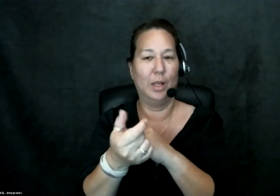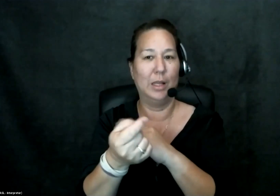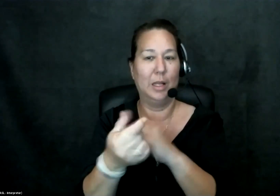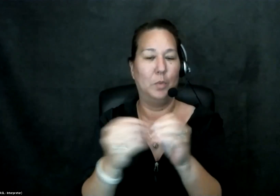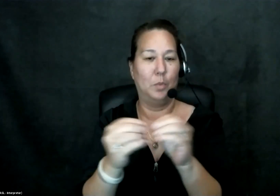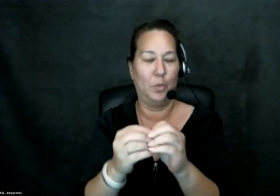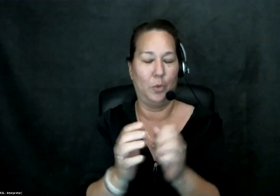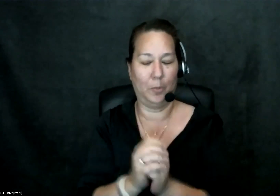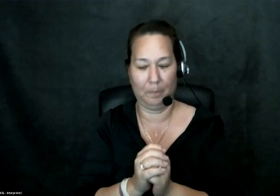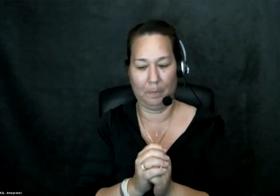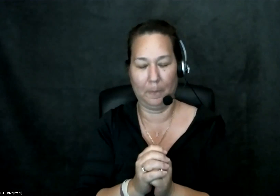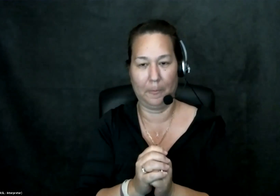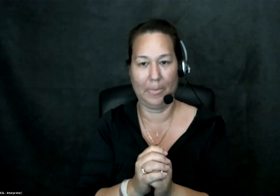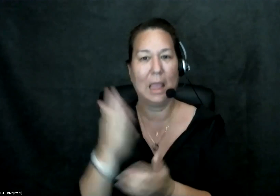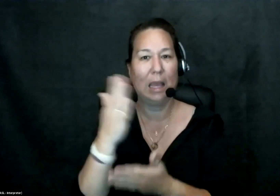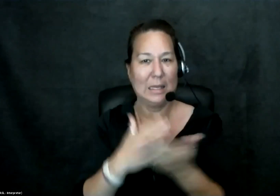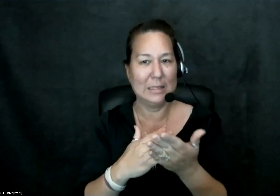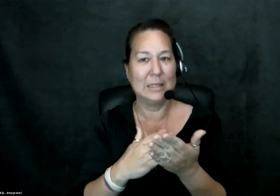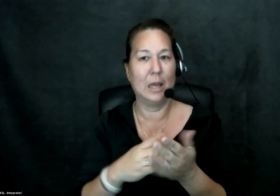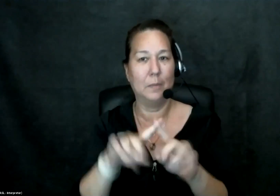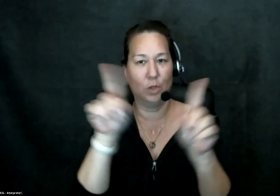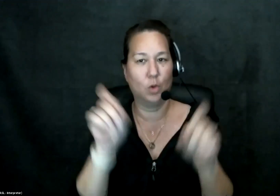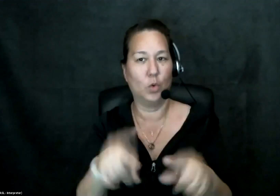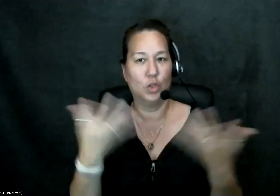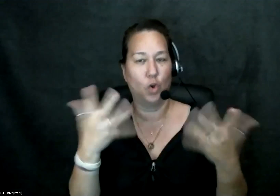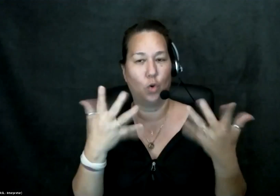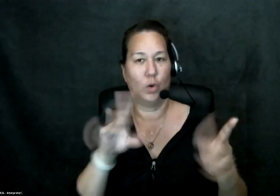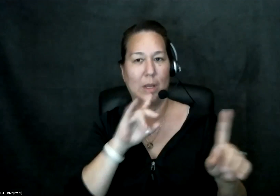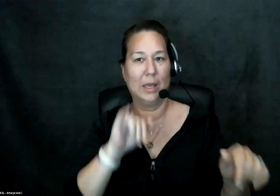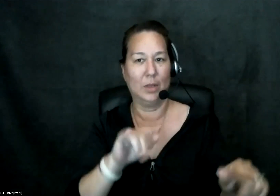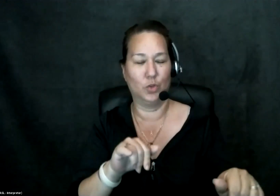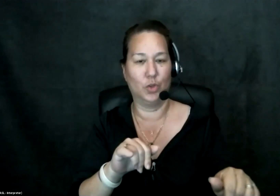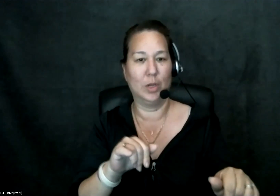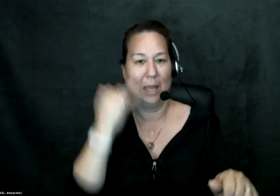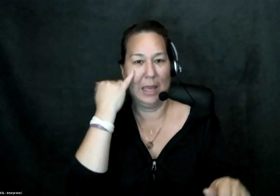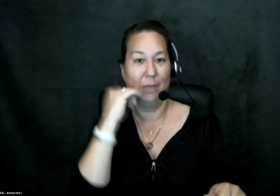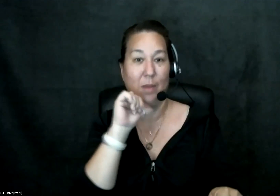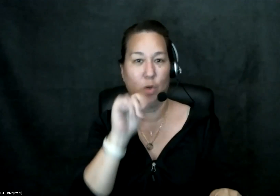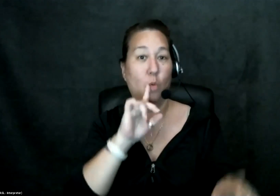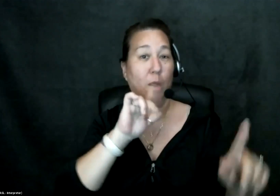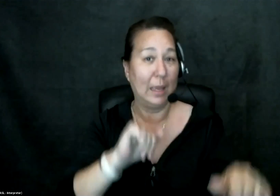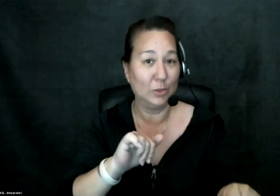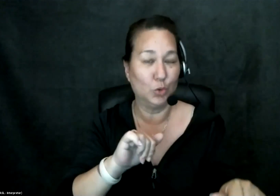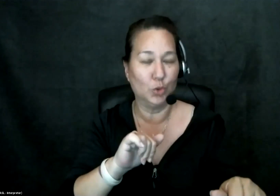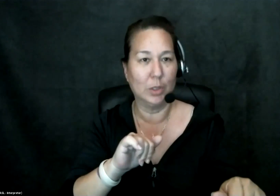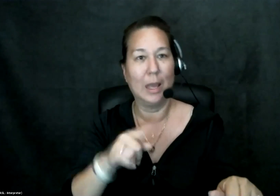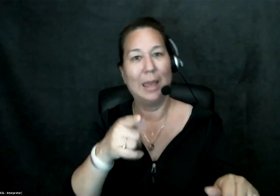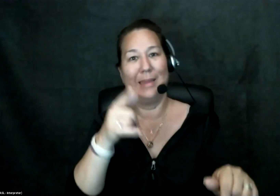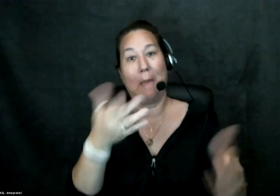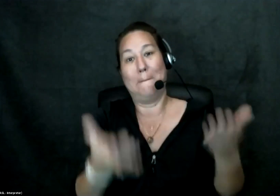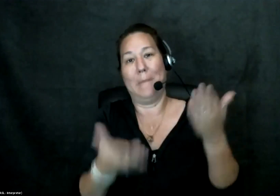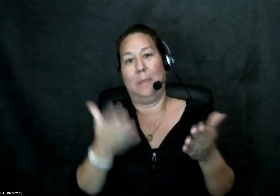of the questions have already been answered. So if we don't get to your question today, that is possibly